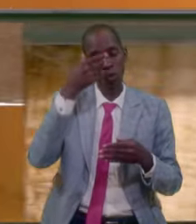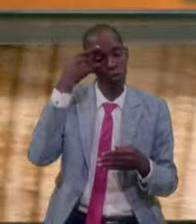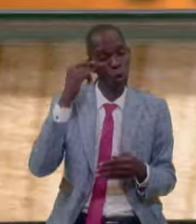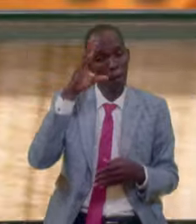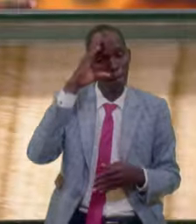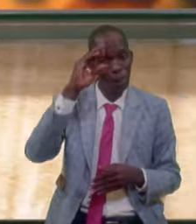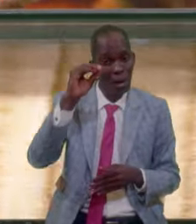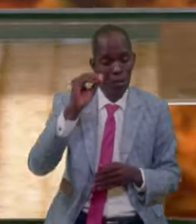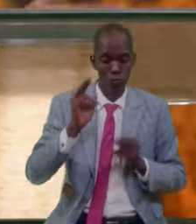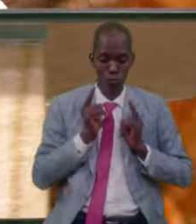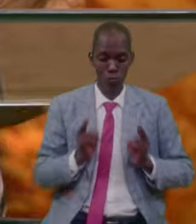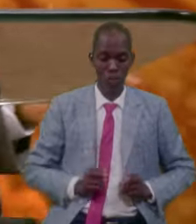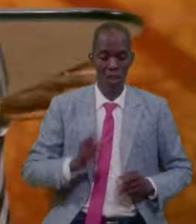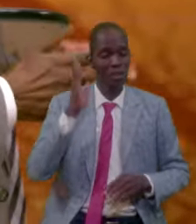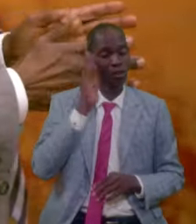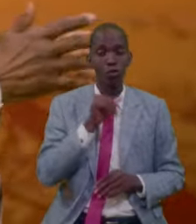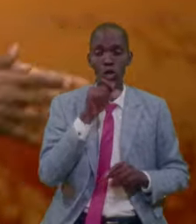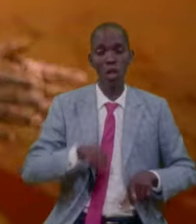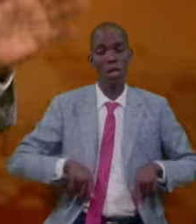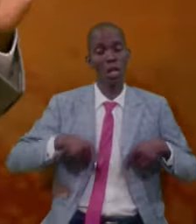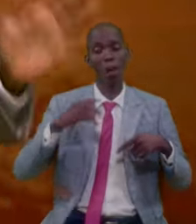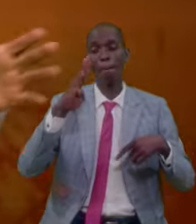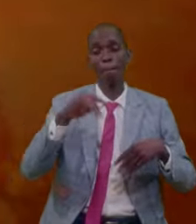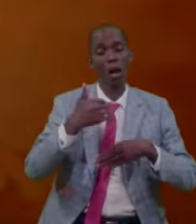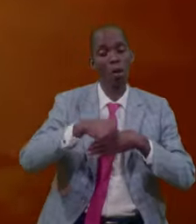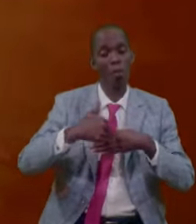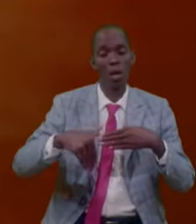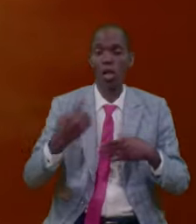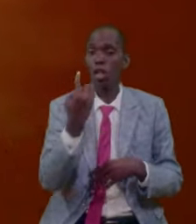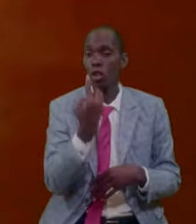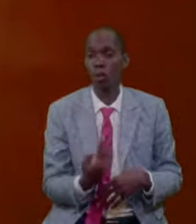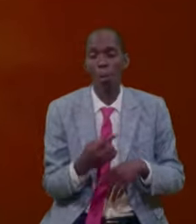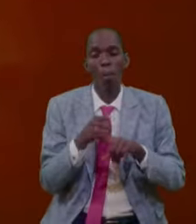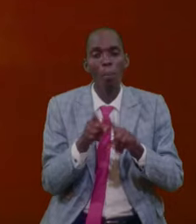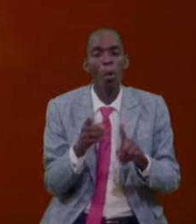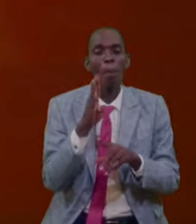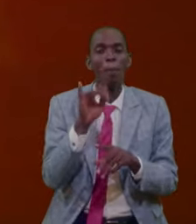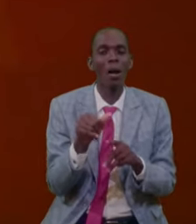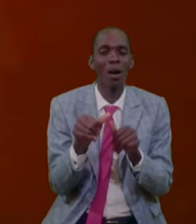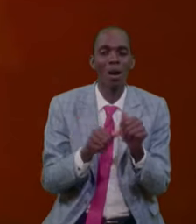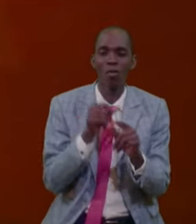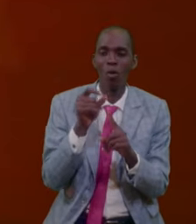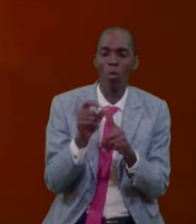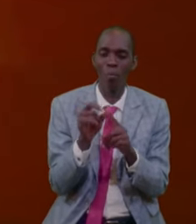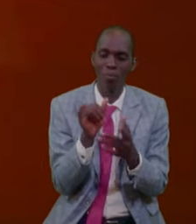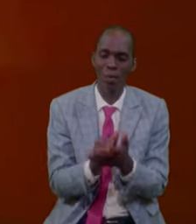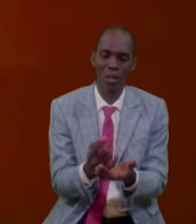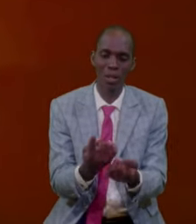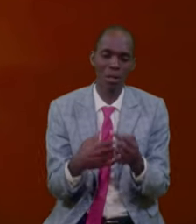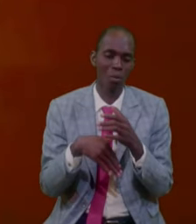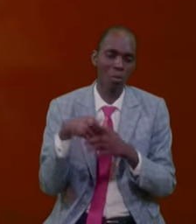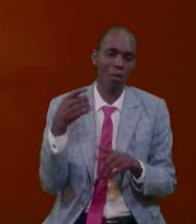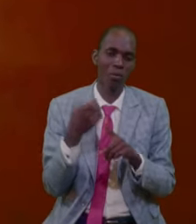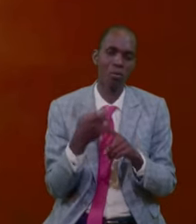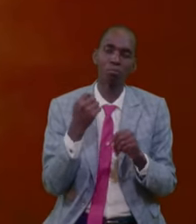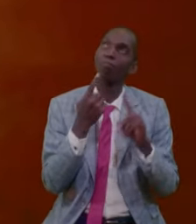but by every word that proceedeth out of the mouth of God shall